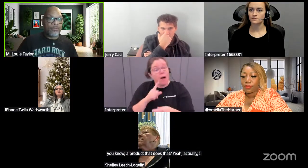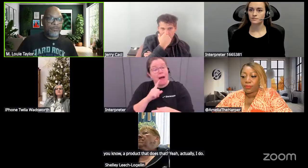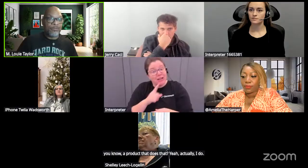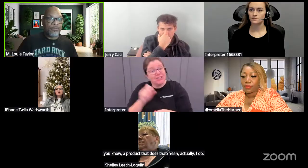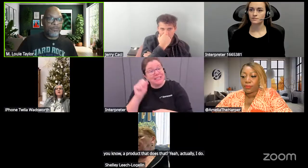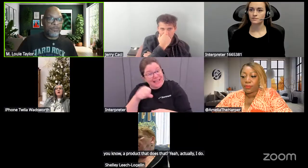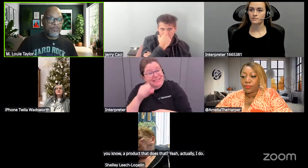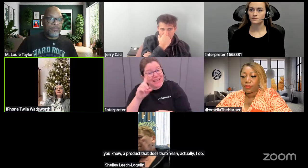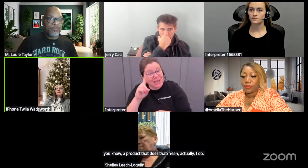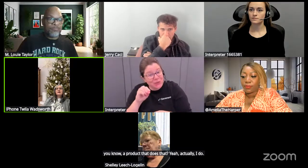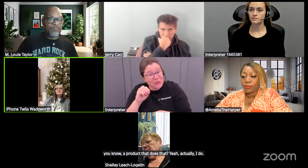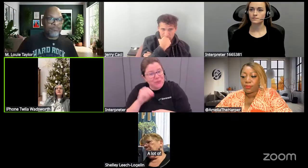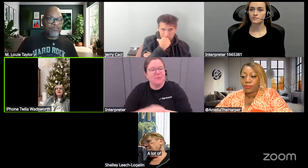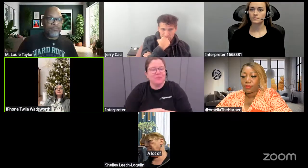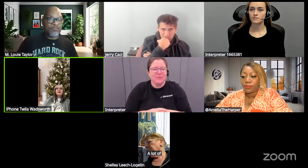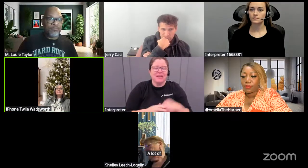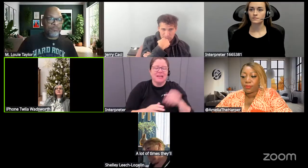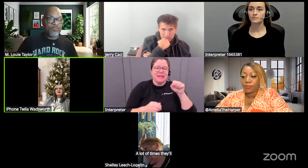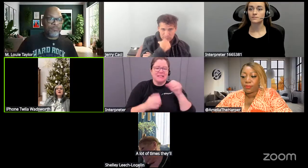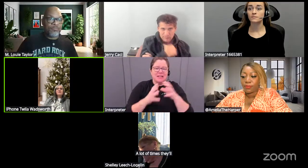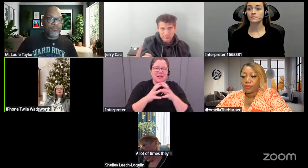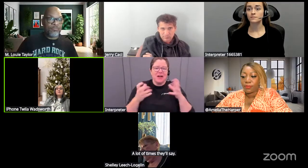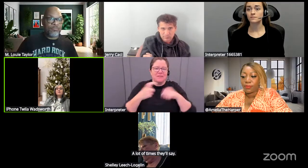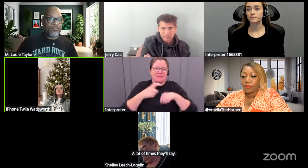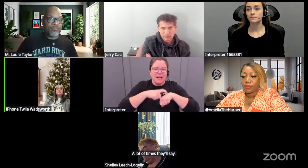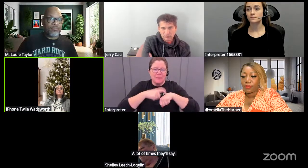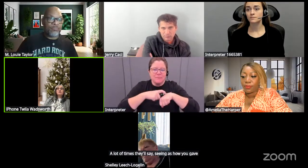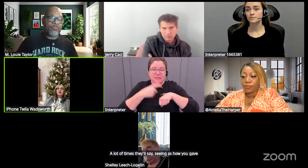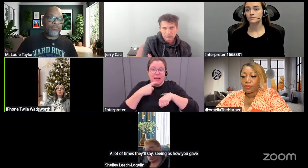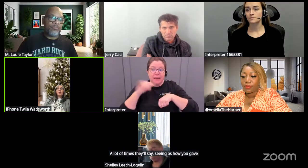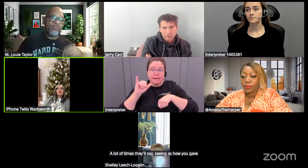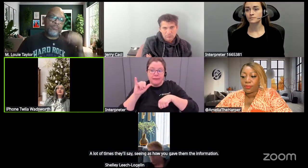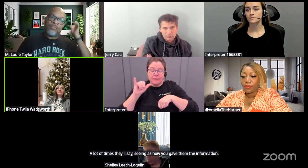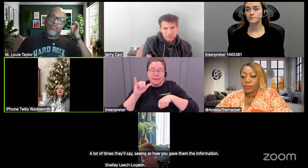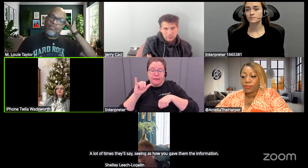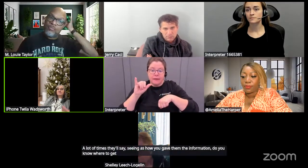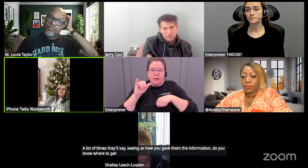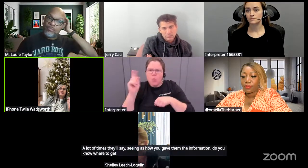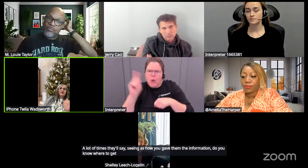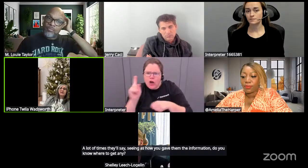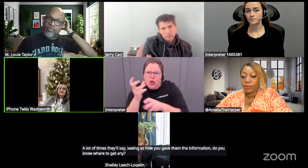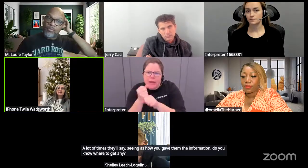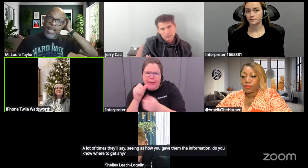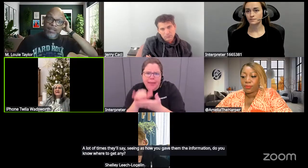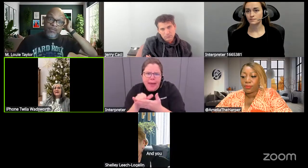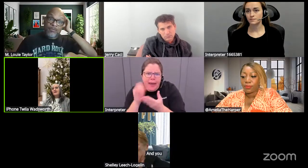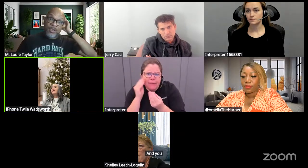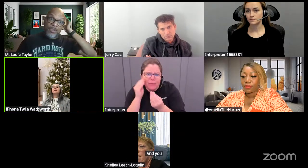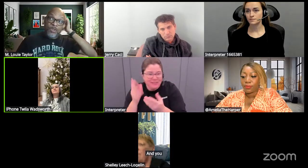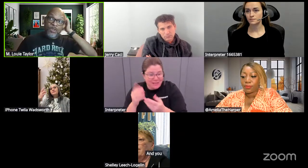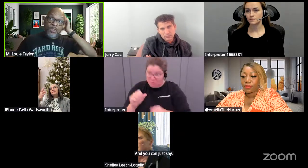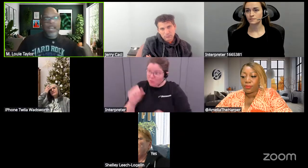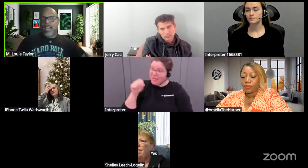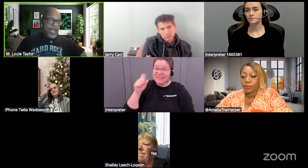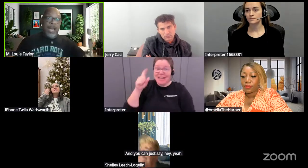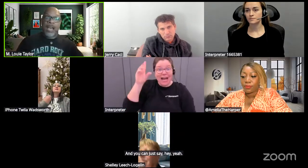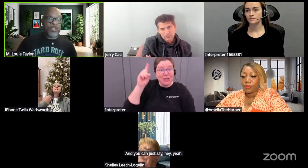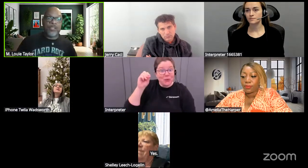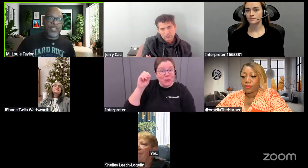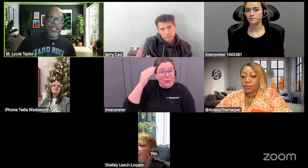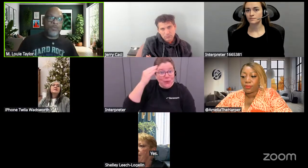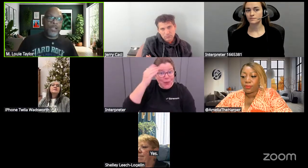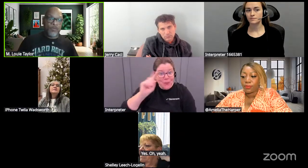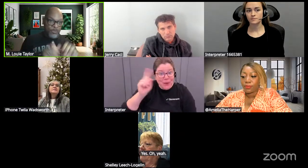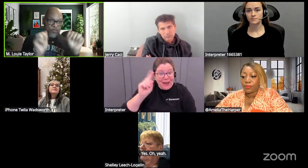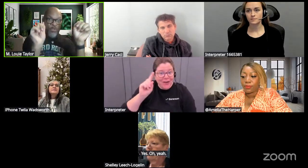A lot of times they'll say, seeing as how you gave them the information, do you know where to get any? And you can just say, Yes. hey, yeah. Well, yeah, I